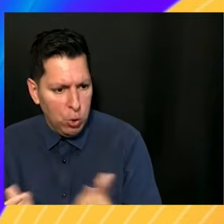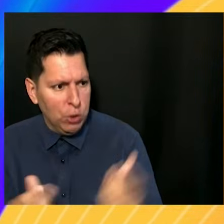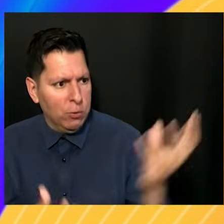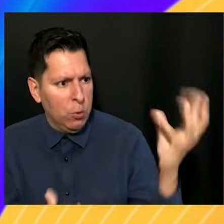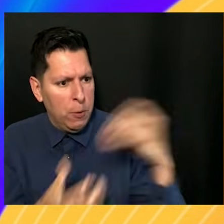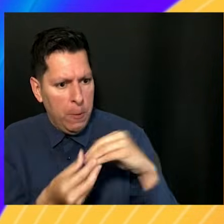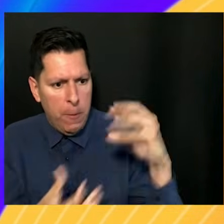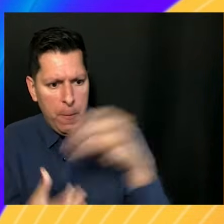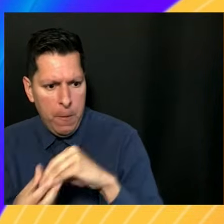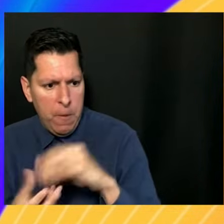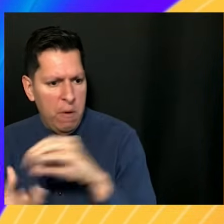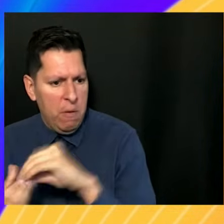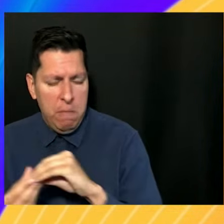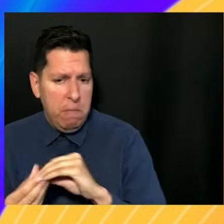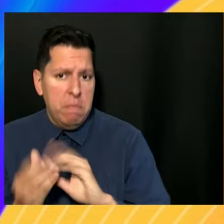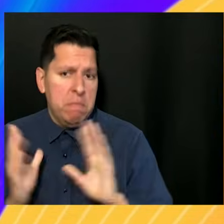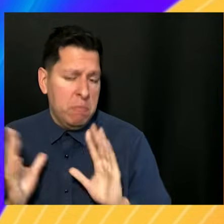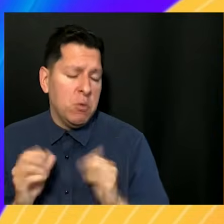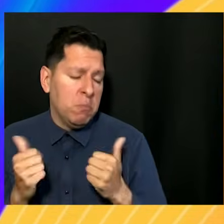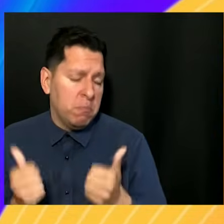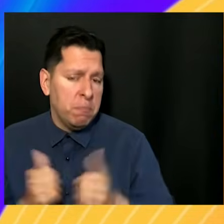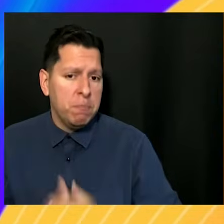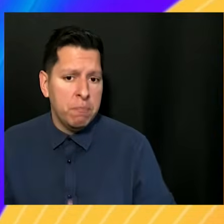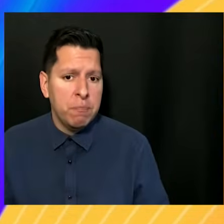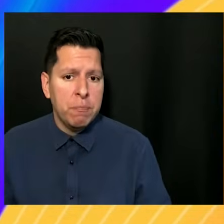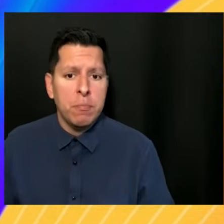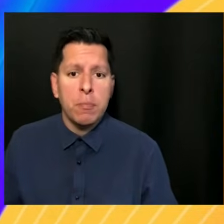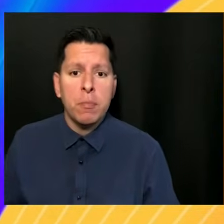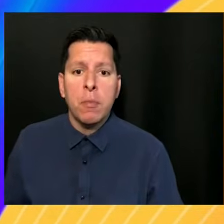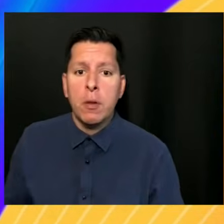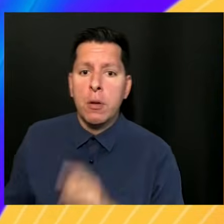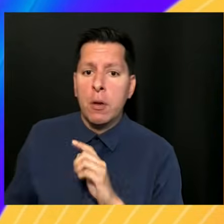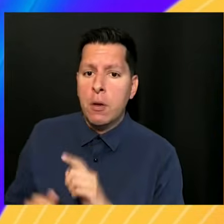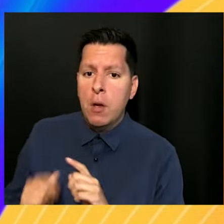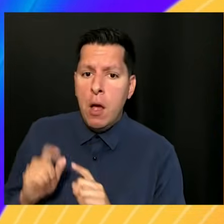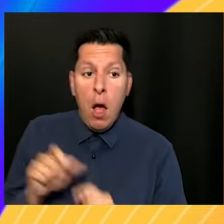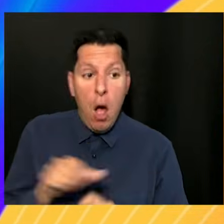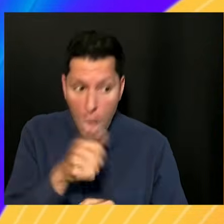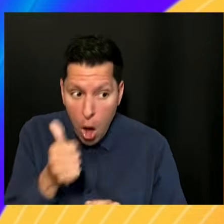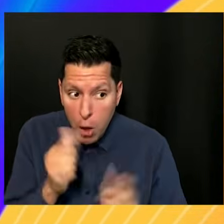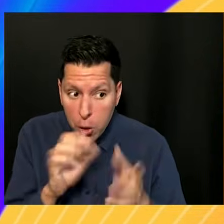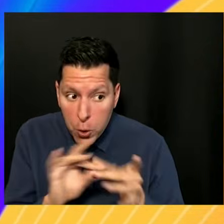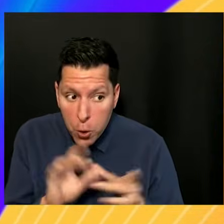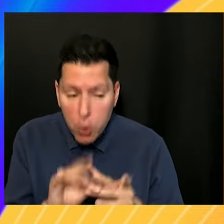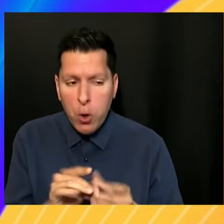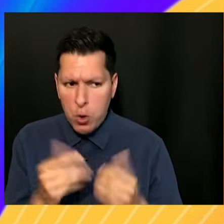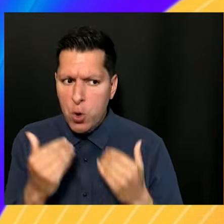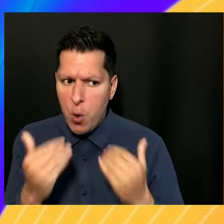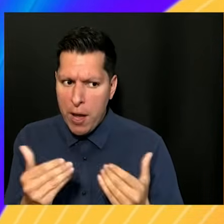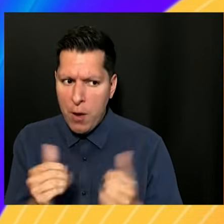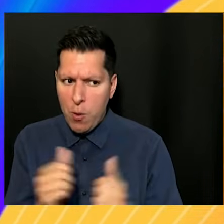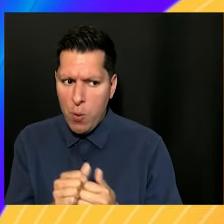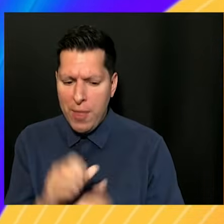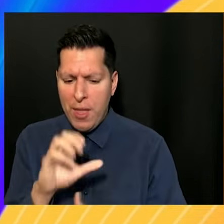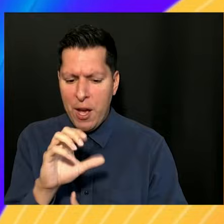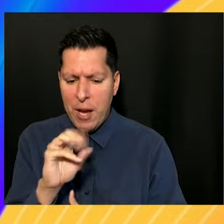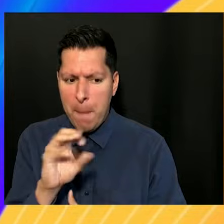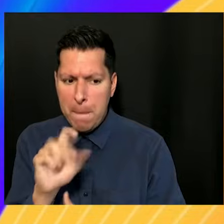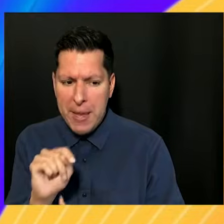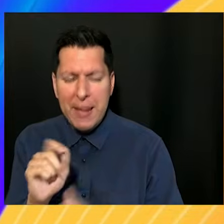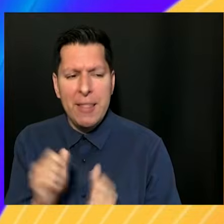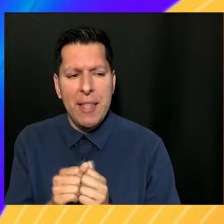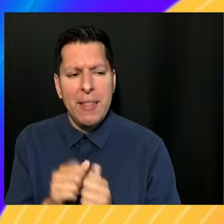well. Yeah. And like you said, the other thing that's really cool is you do the commit, and it uses a code pipeline, and you can see